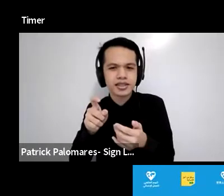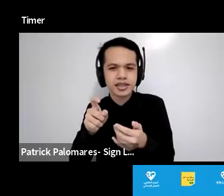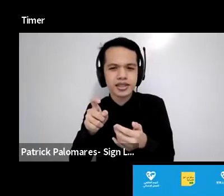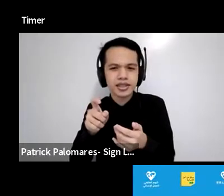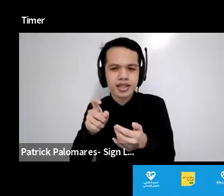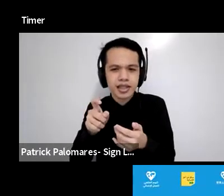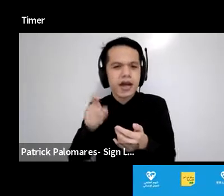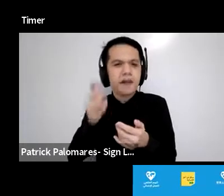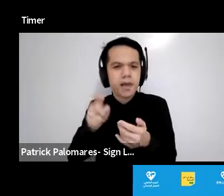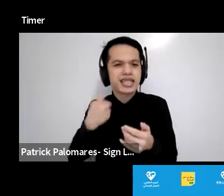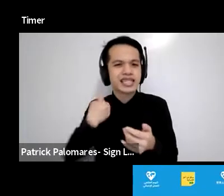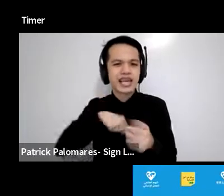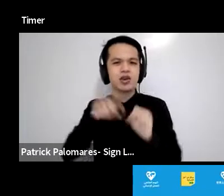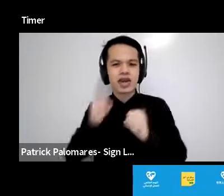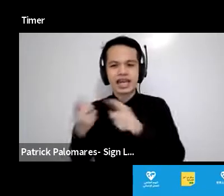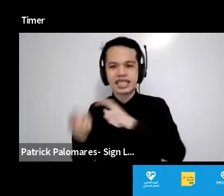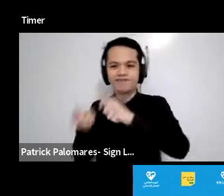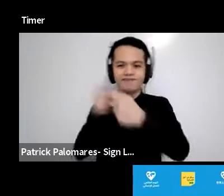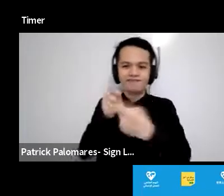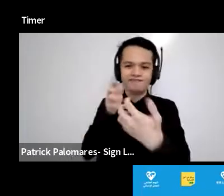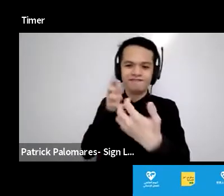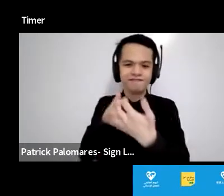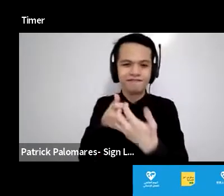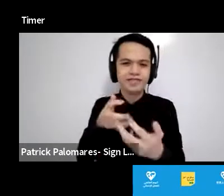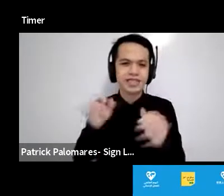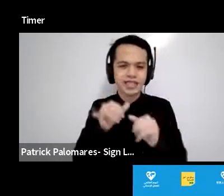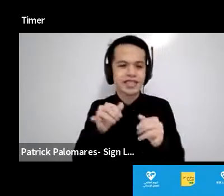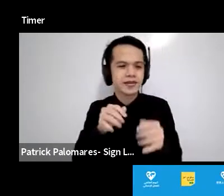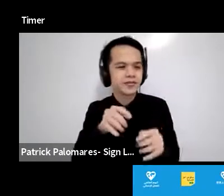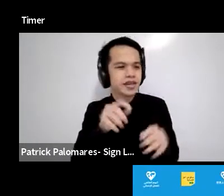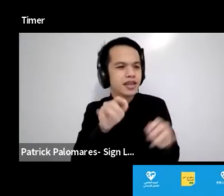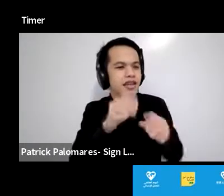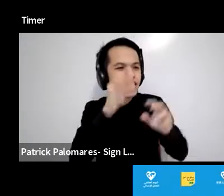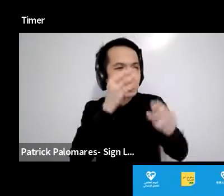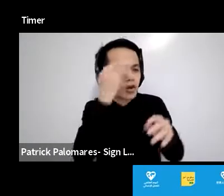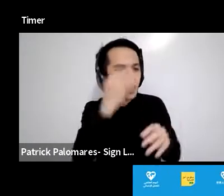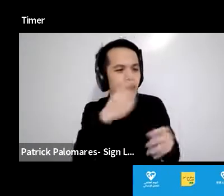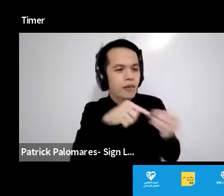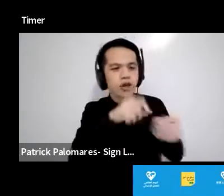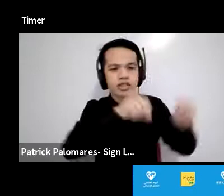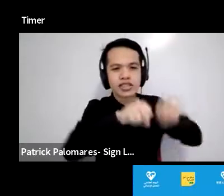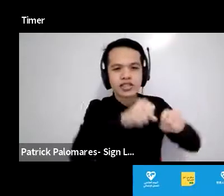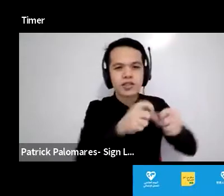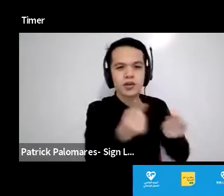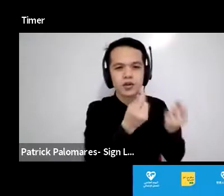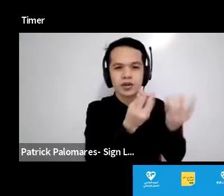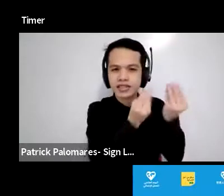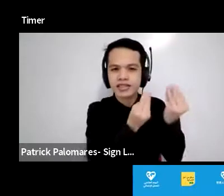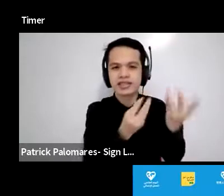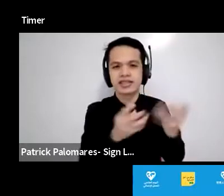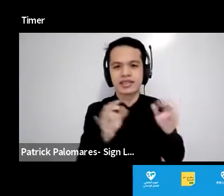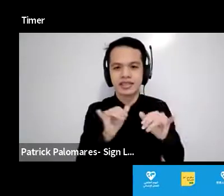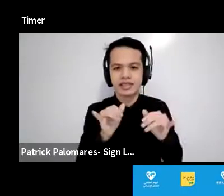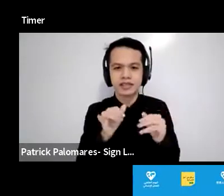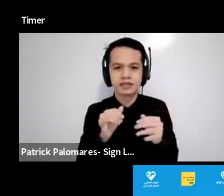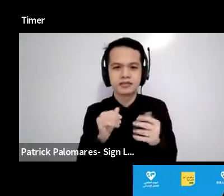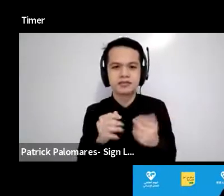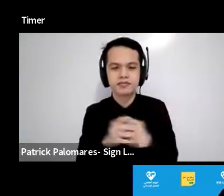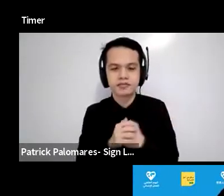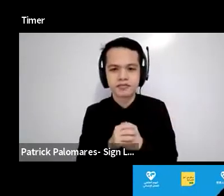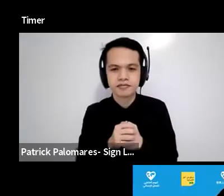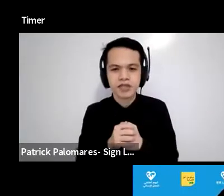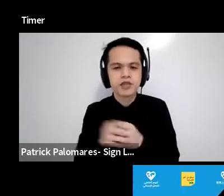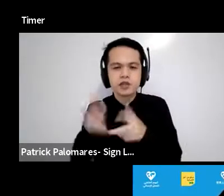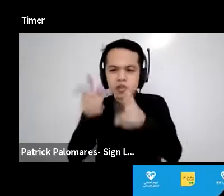able to adapt and to listen to scientists and experts easily. And I think us as humanitarian organizations, we have done that so well, listening